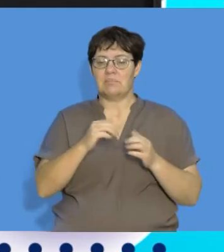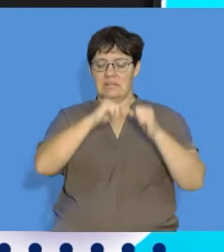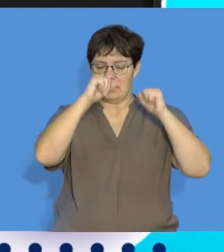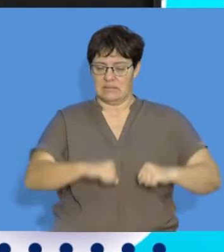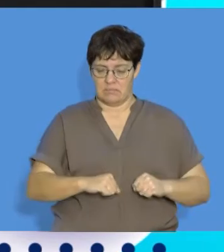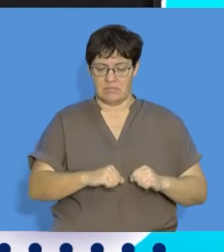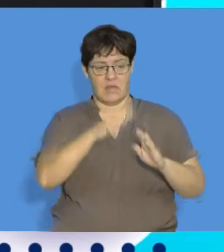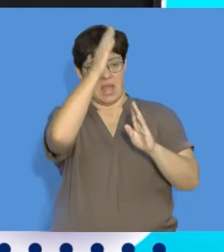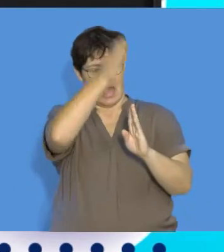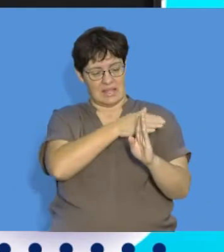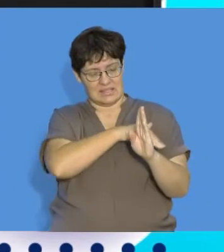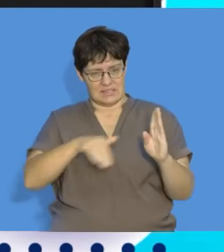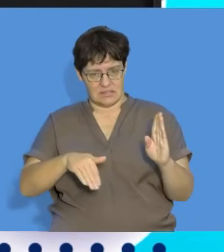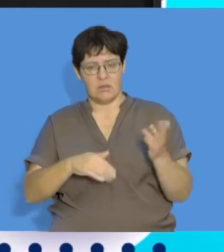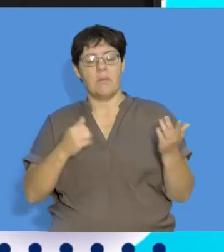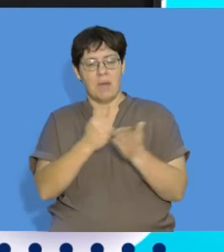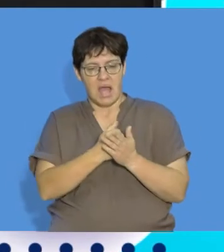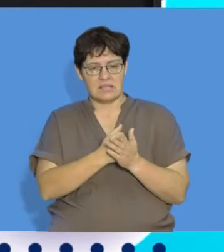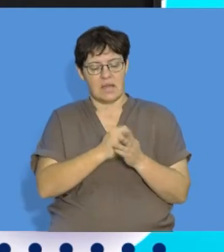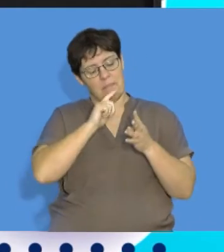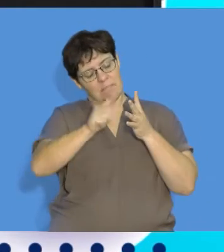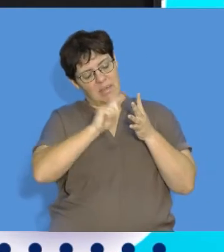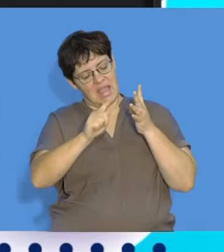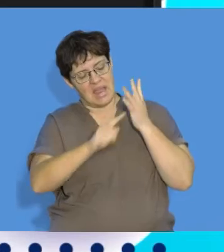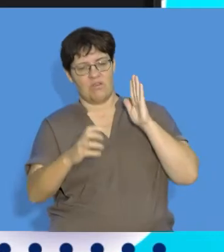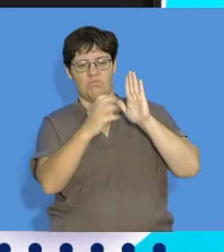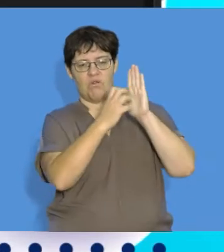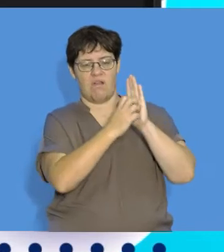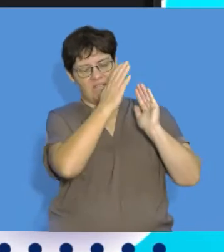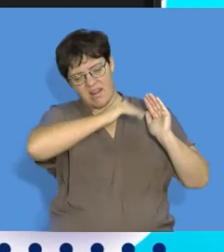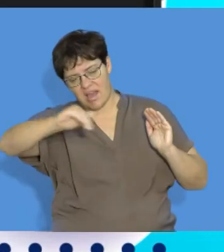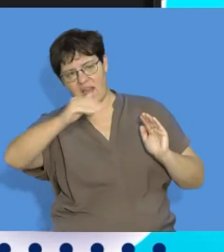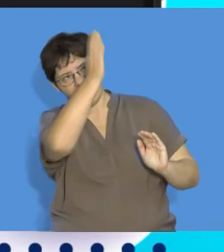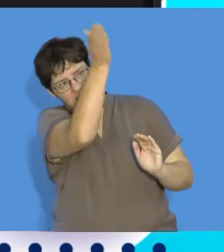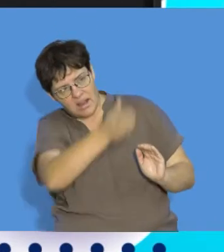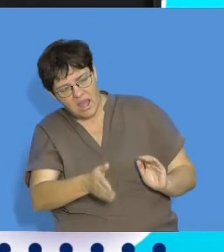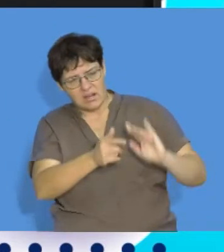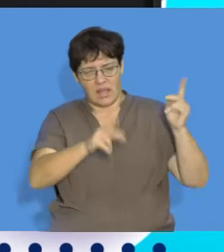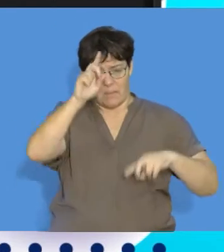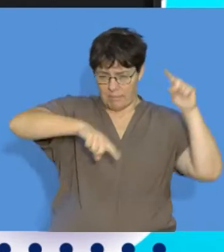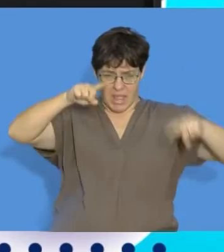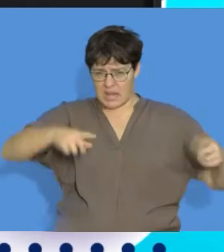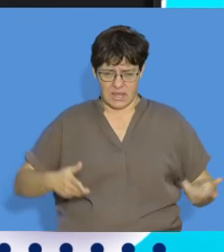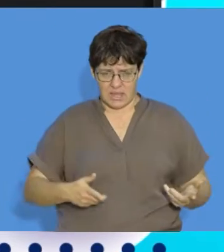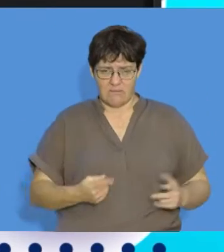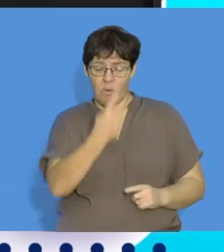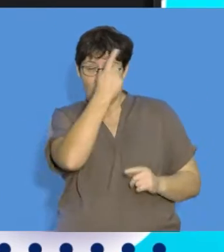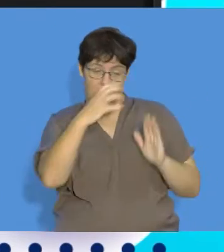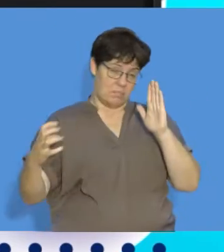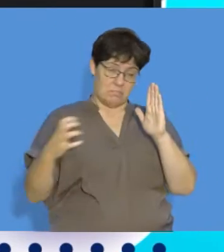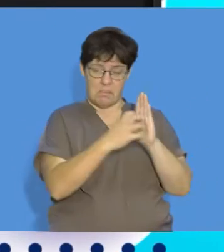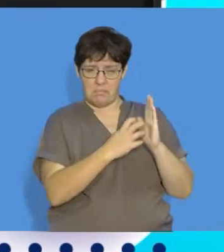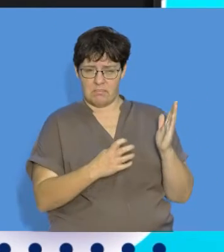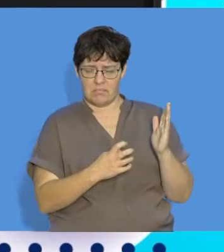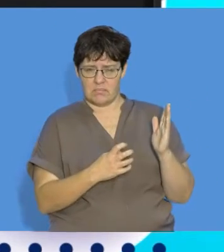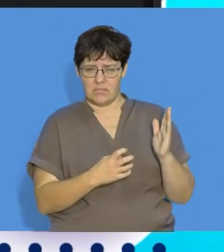of axes, you will be required to draw many graphs. Now, if you're drawing many different graphs on one set of axes,